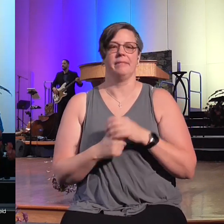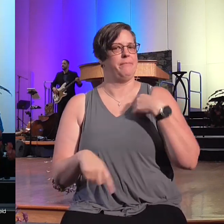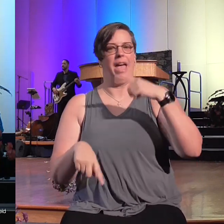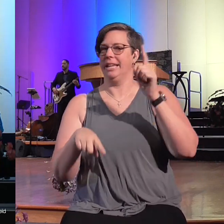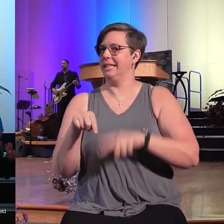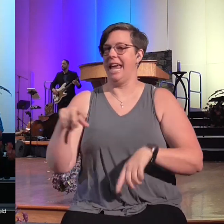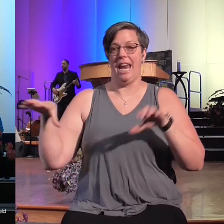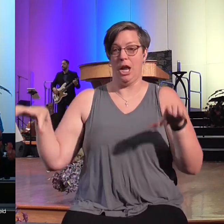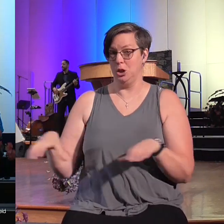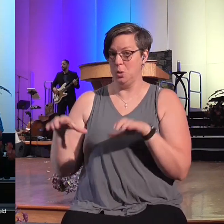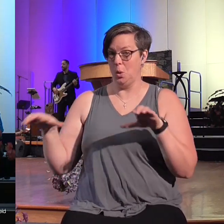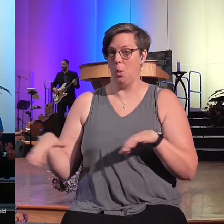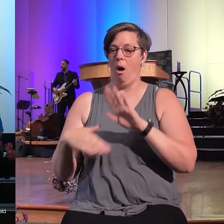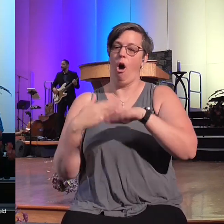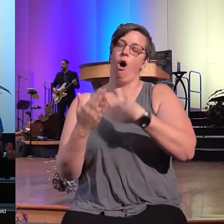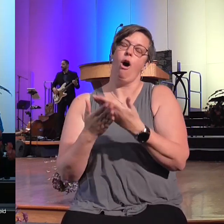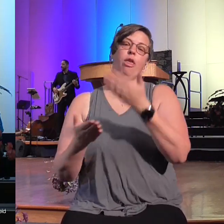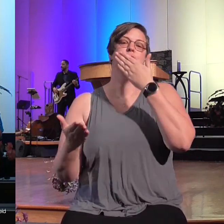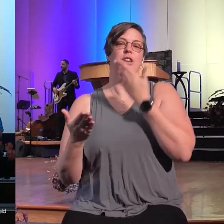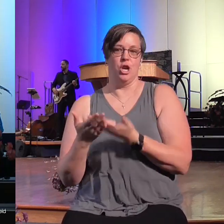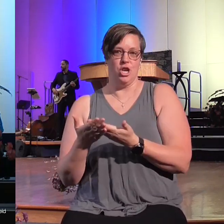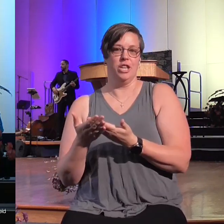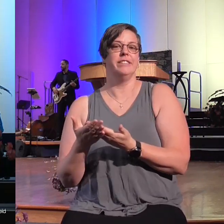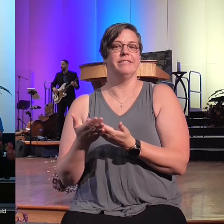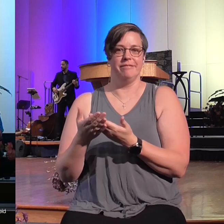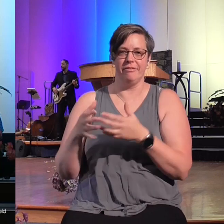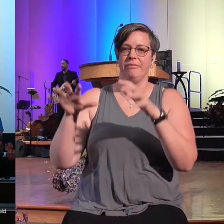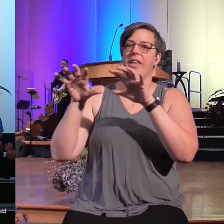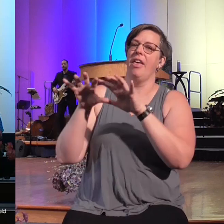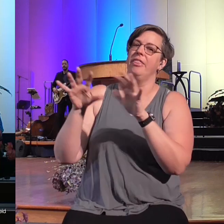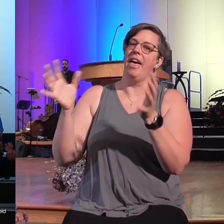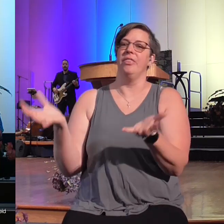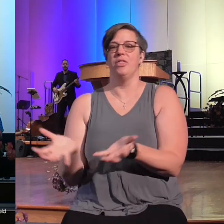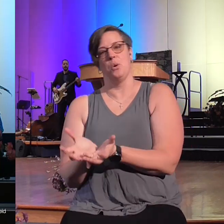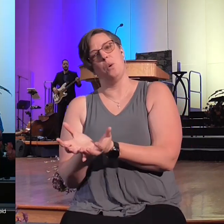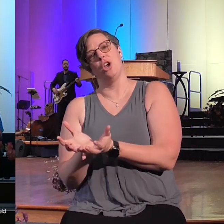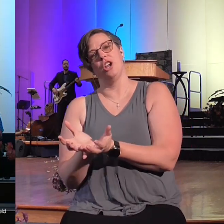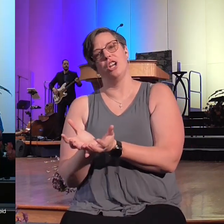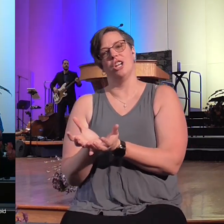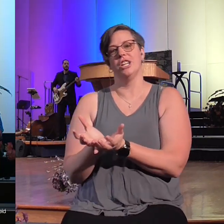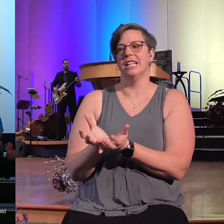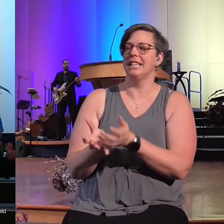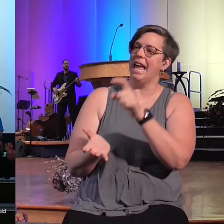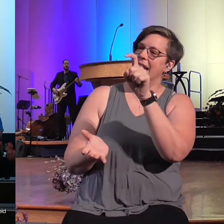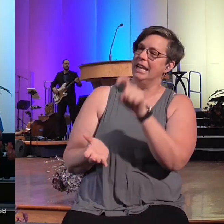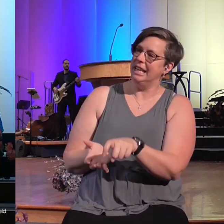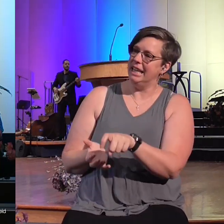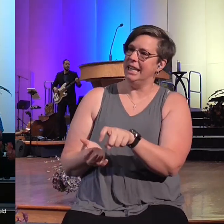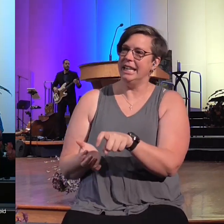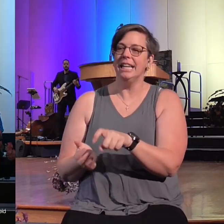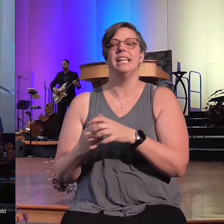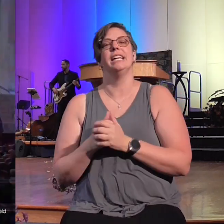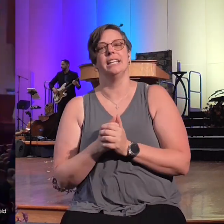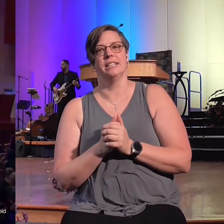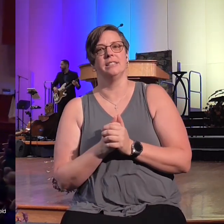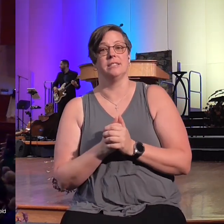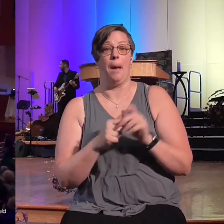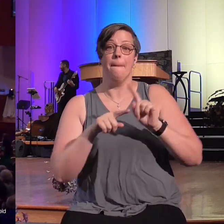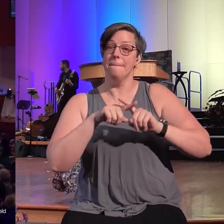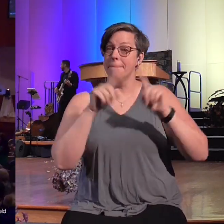I cannot do all the good that the world